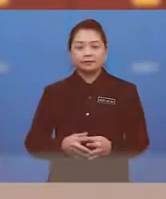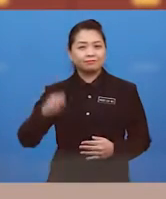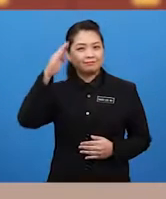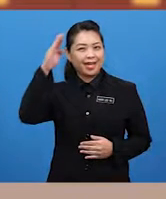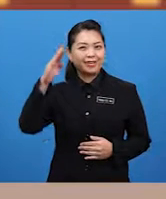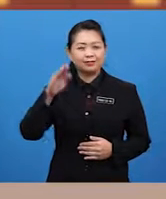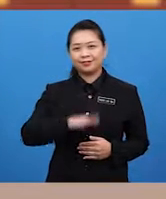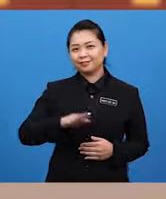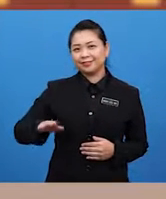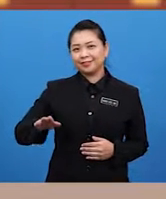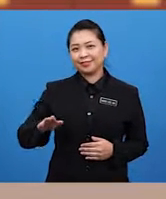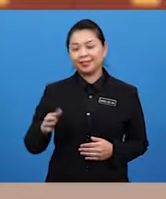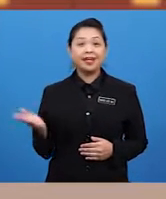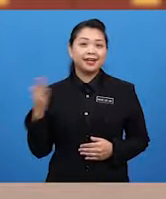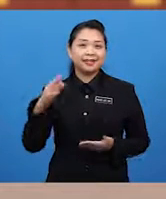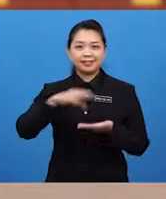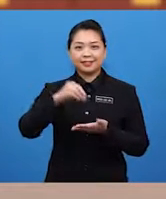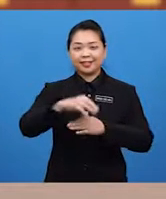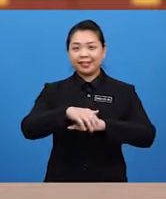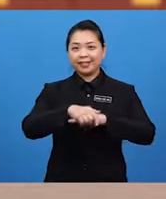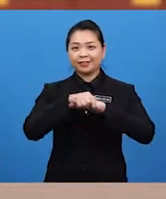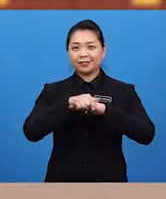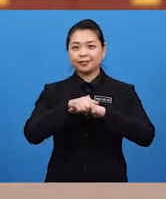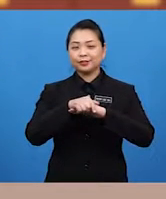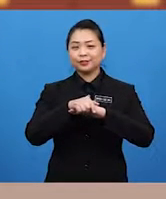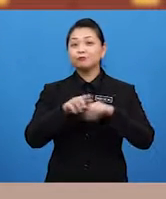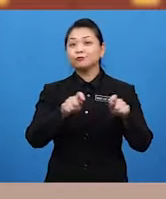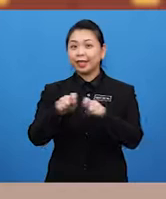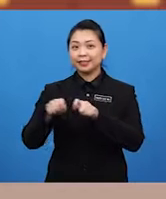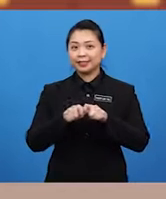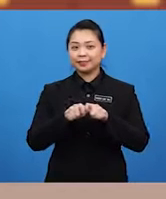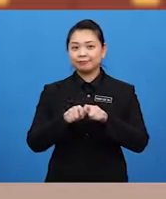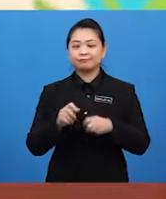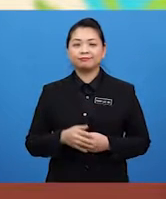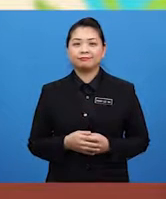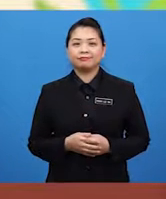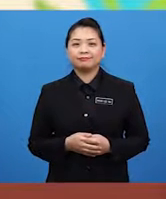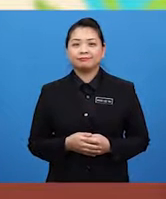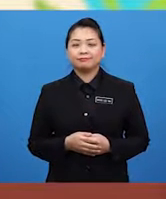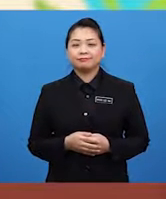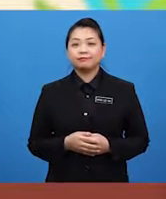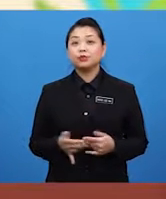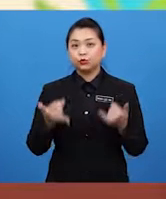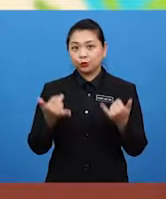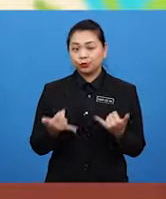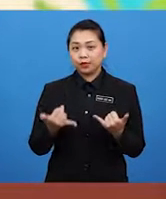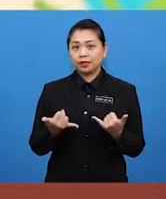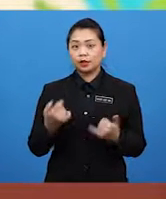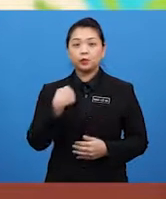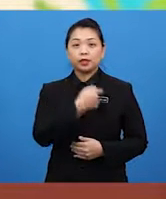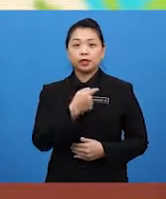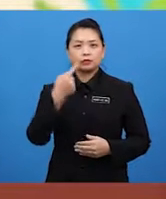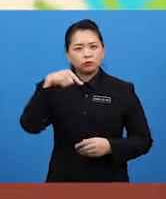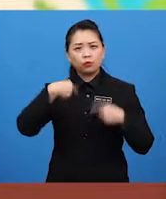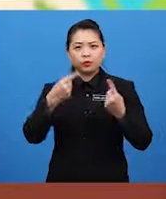Hello students, let's learn English together. I'm Ifis Alauddin. Today, we're going to explore